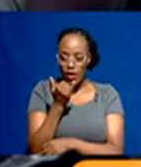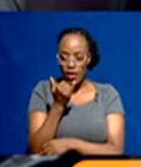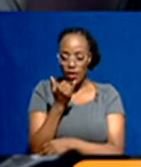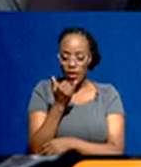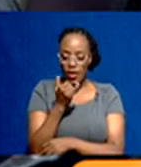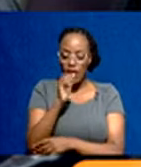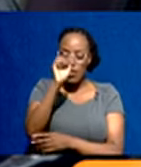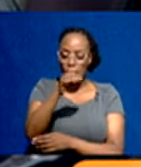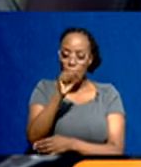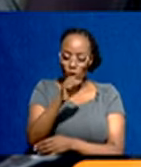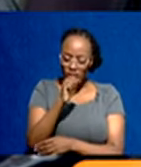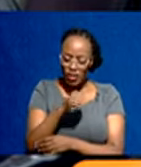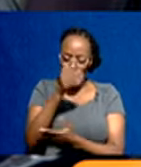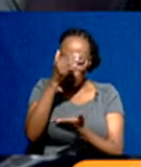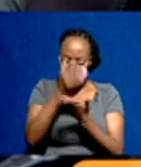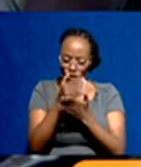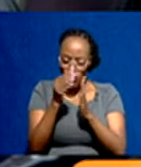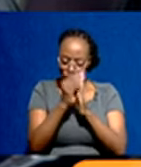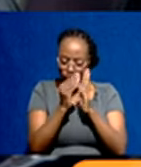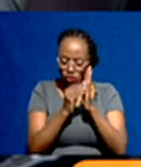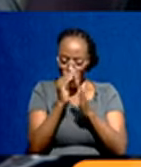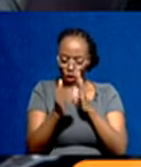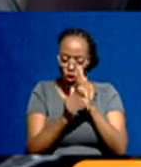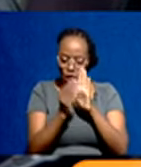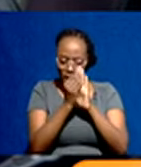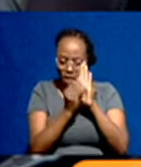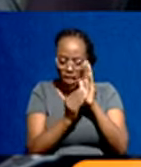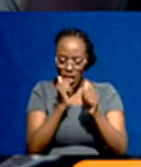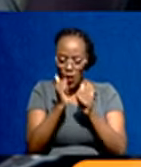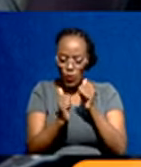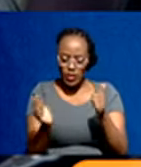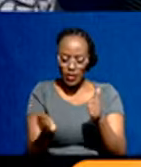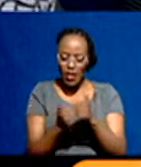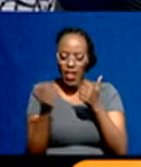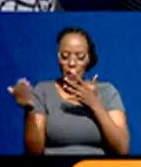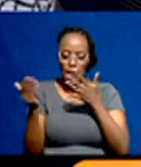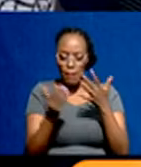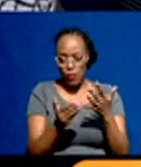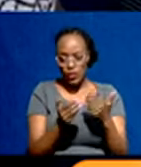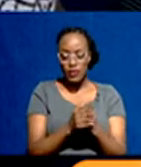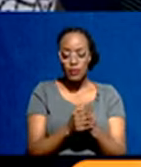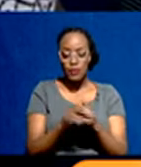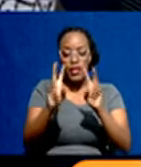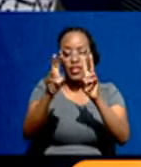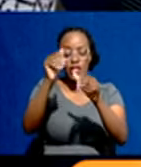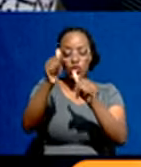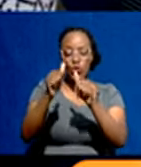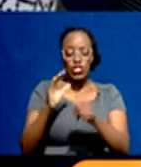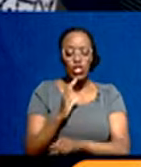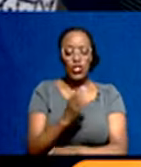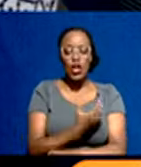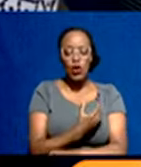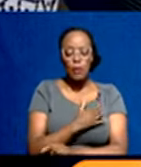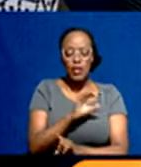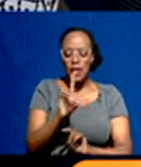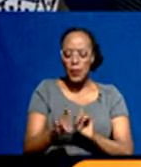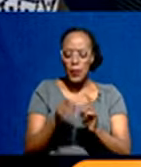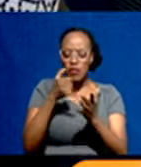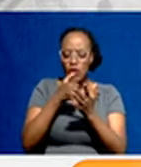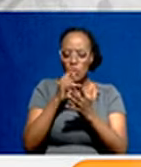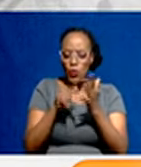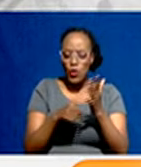they are able to authenticate all the records that come before the Senate. Among the issues the committee is probing include